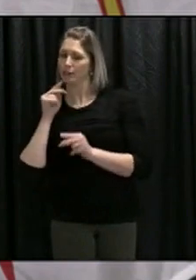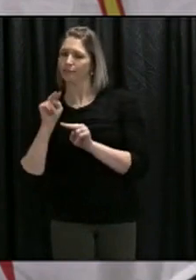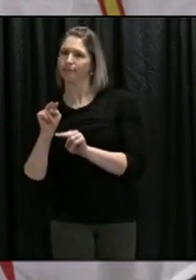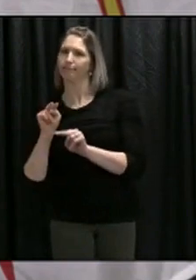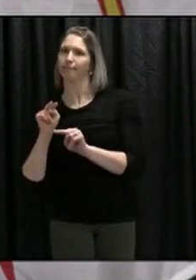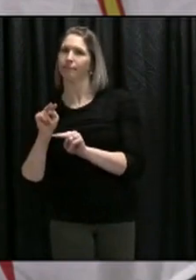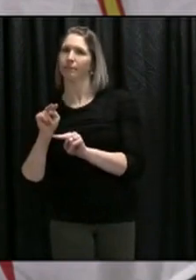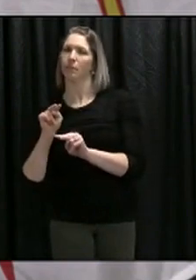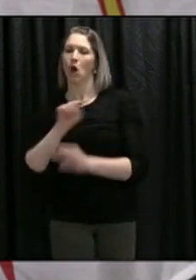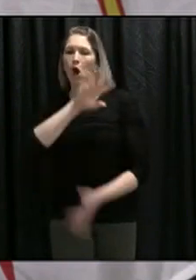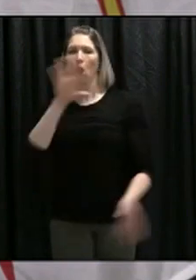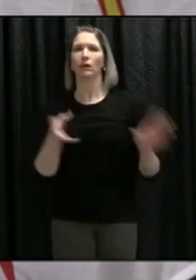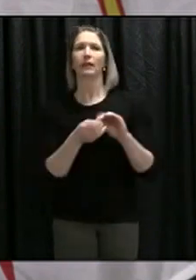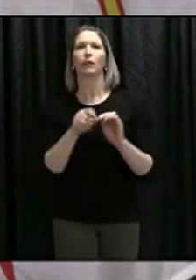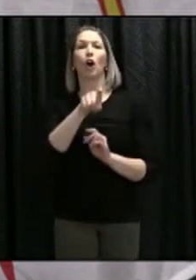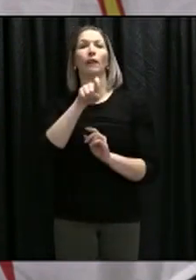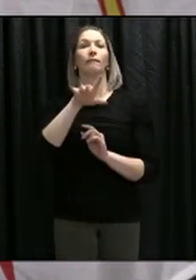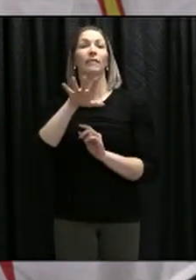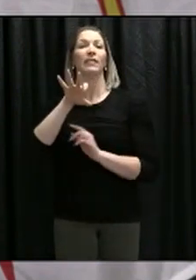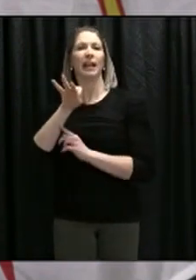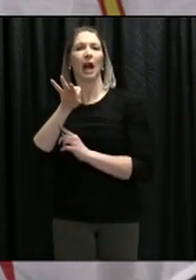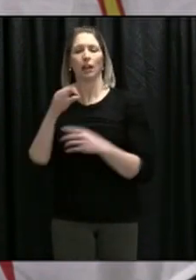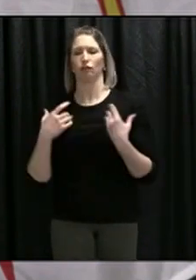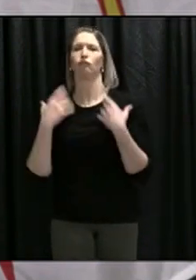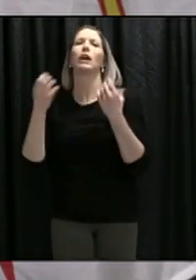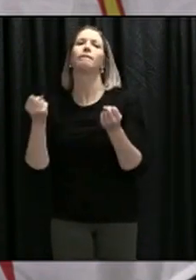159 people have now recovered, and we have tested